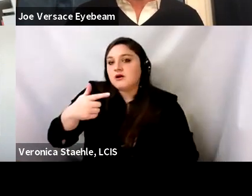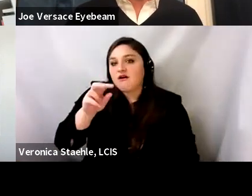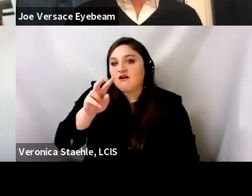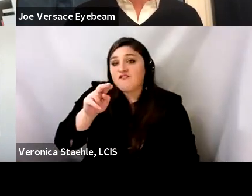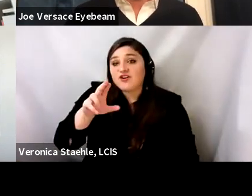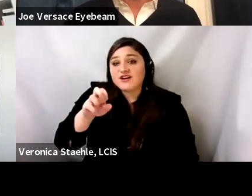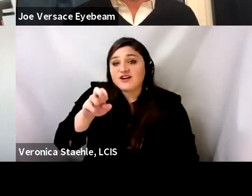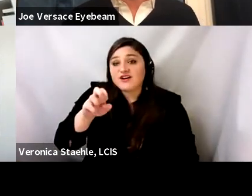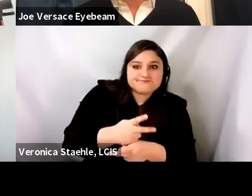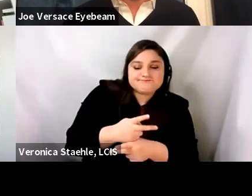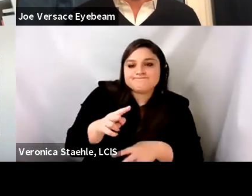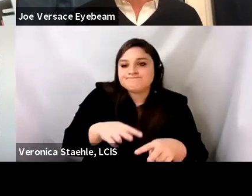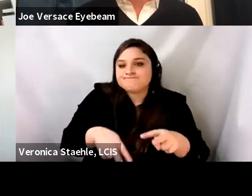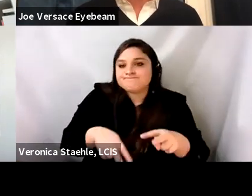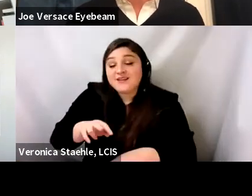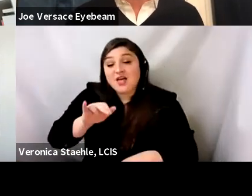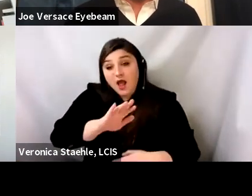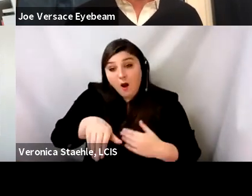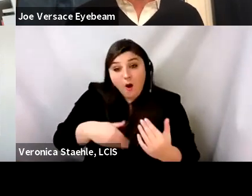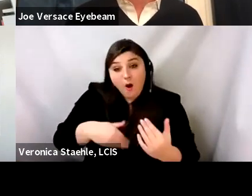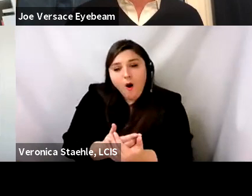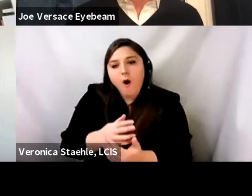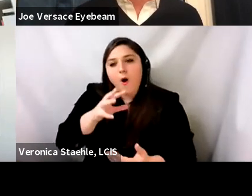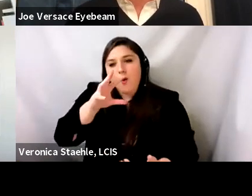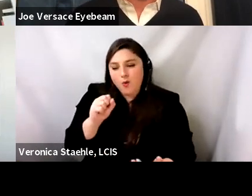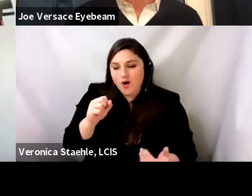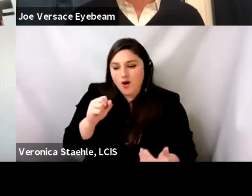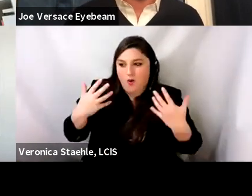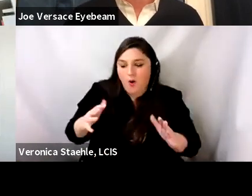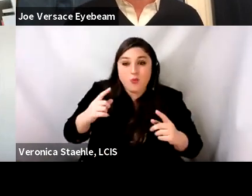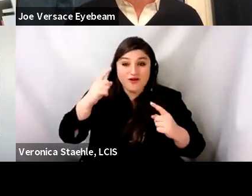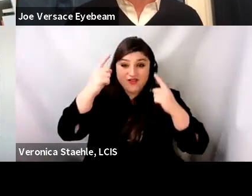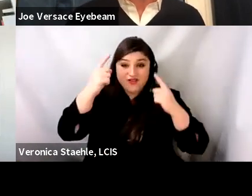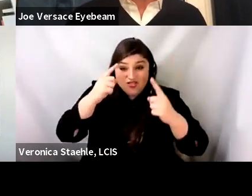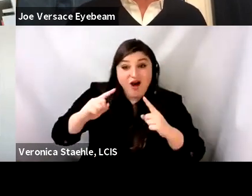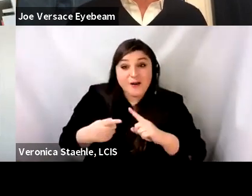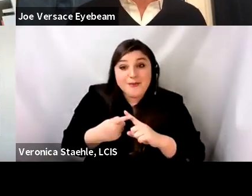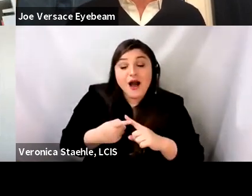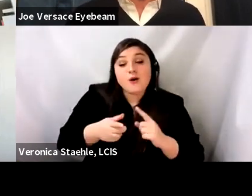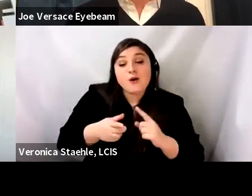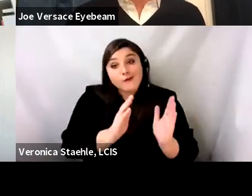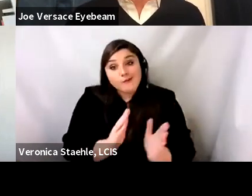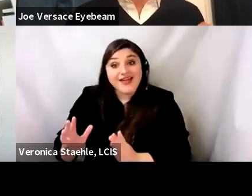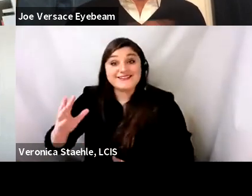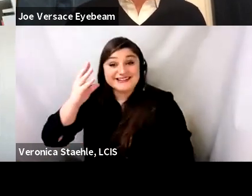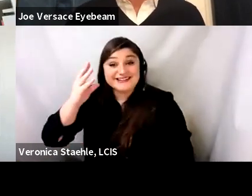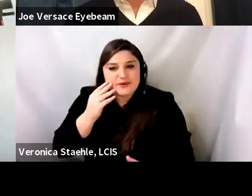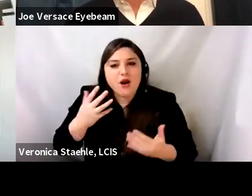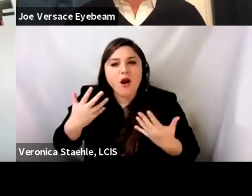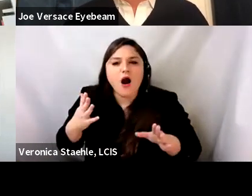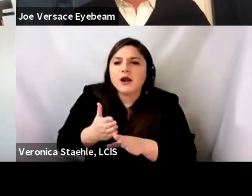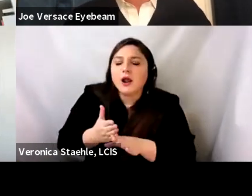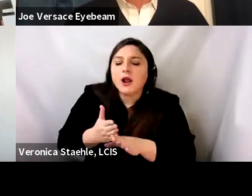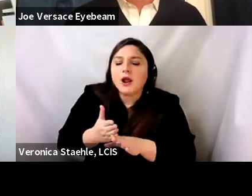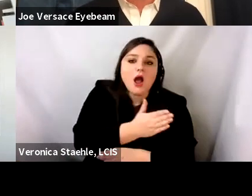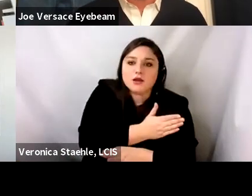thought out and strengthened and lived as an experience prior to the pandemic. So when the way that we